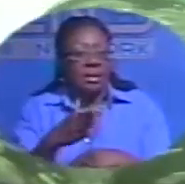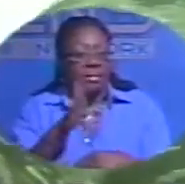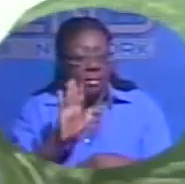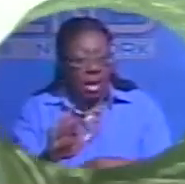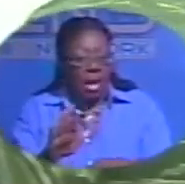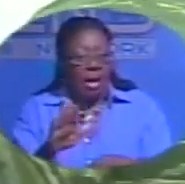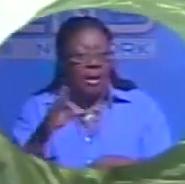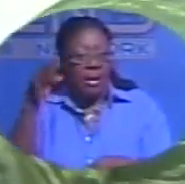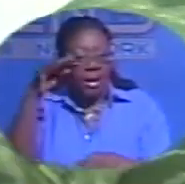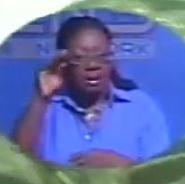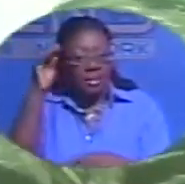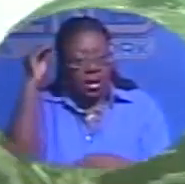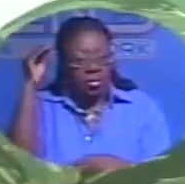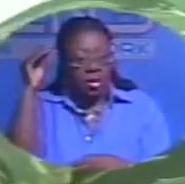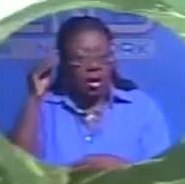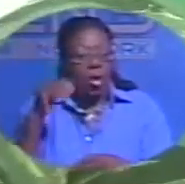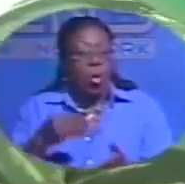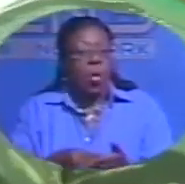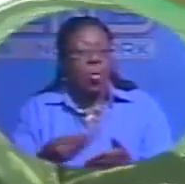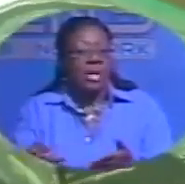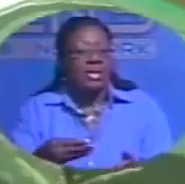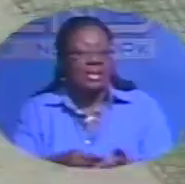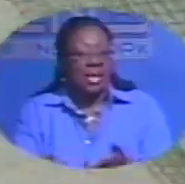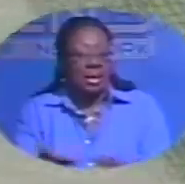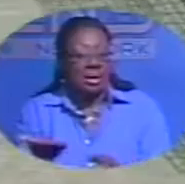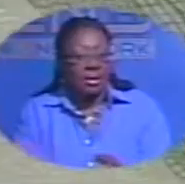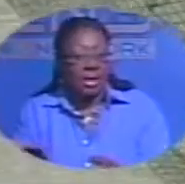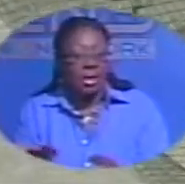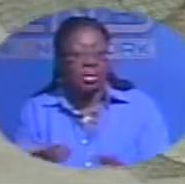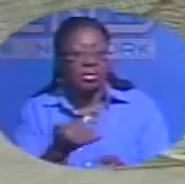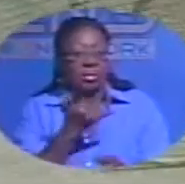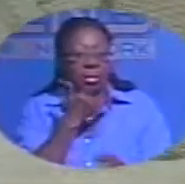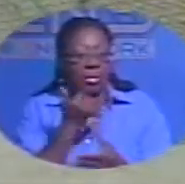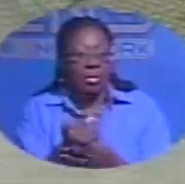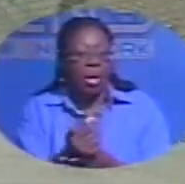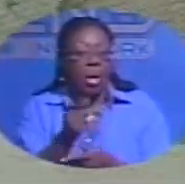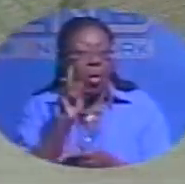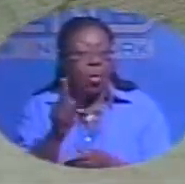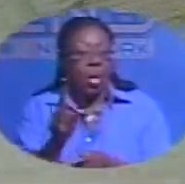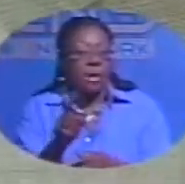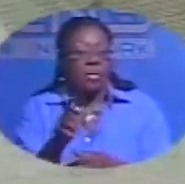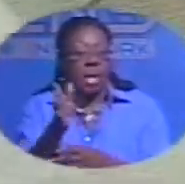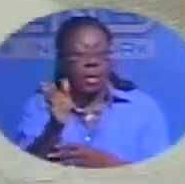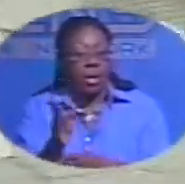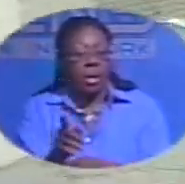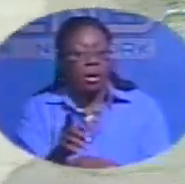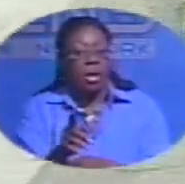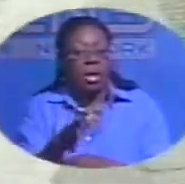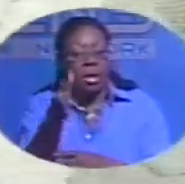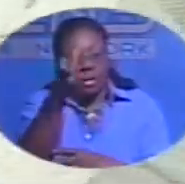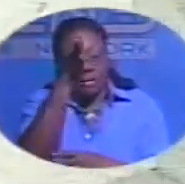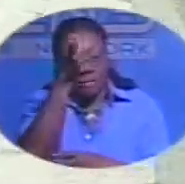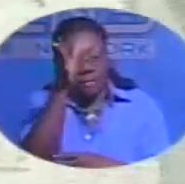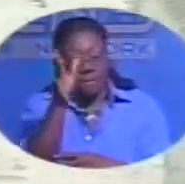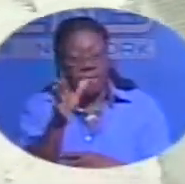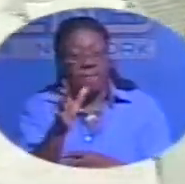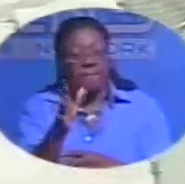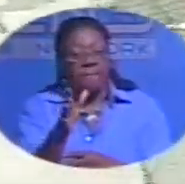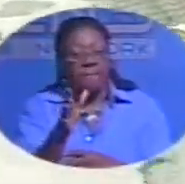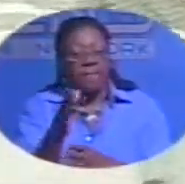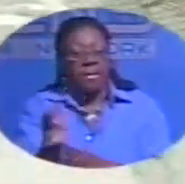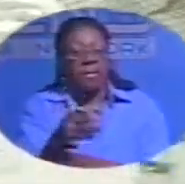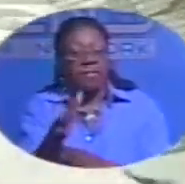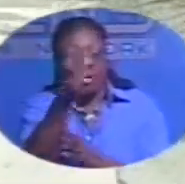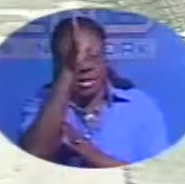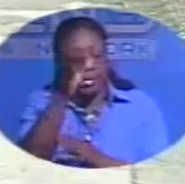permits. Mr. Delaval, you hear that? One by one, fishermen told of their woes, some even involving